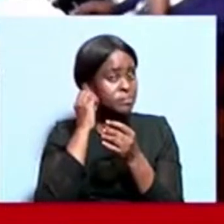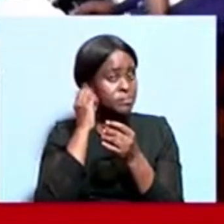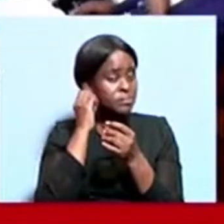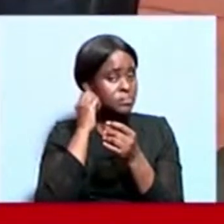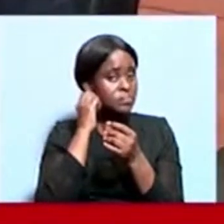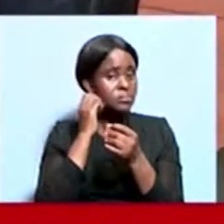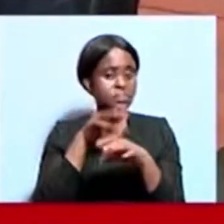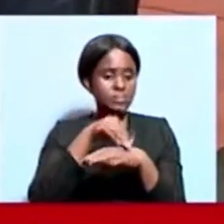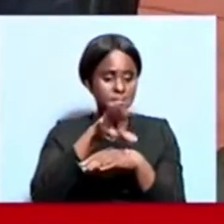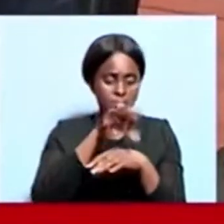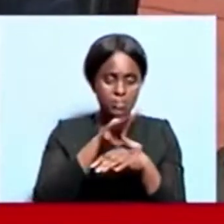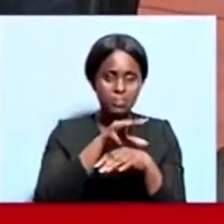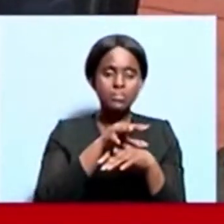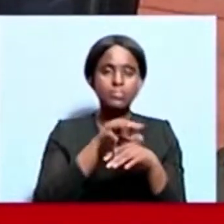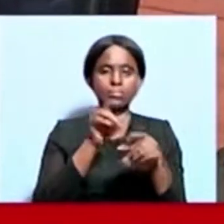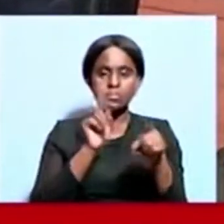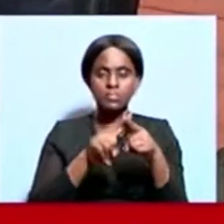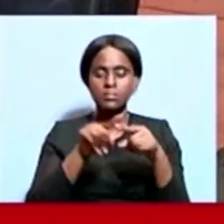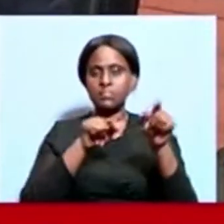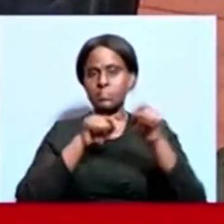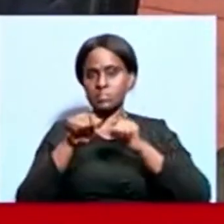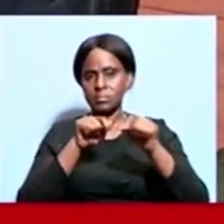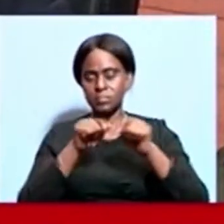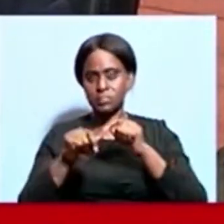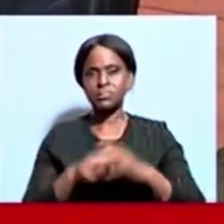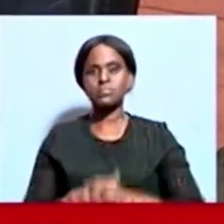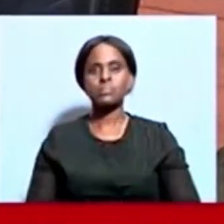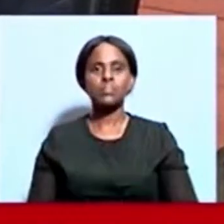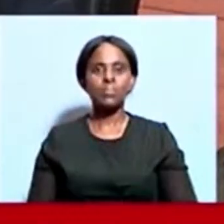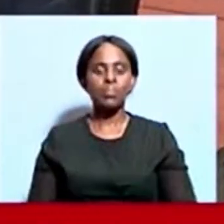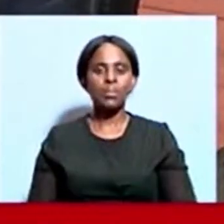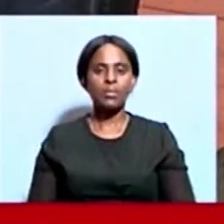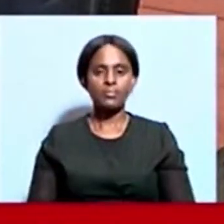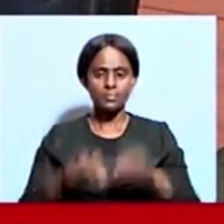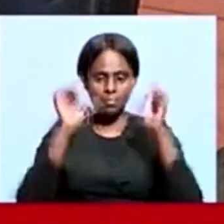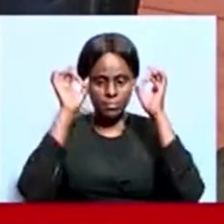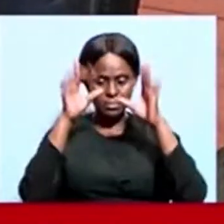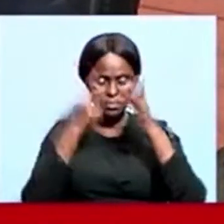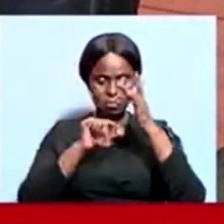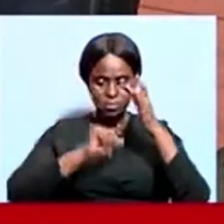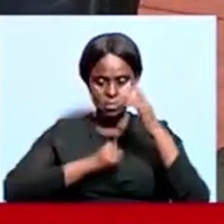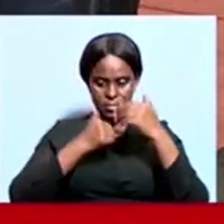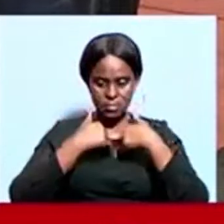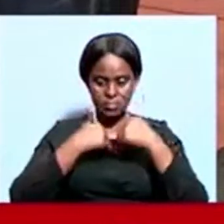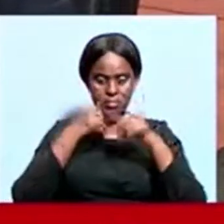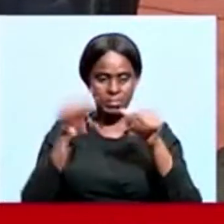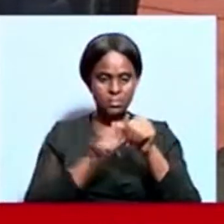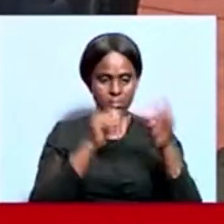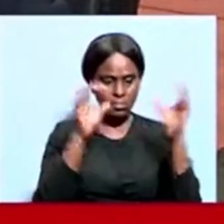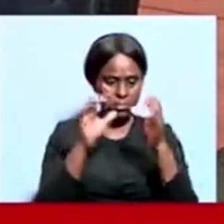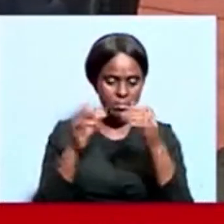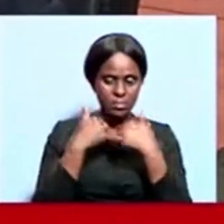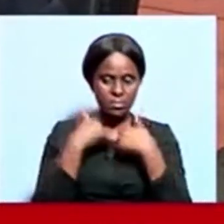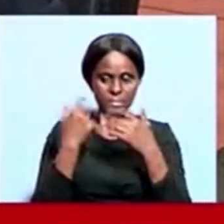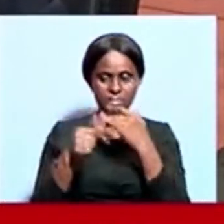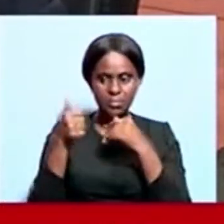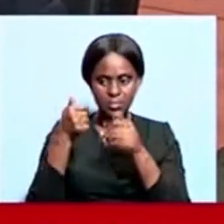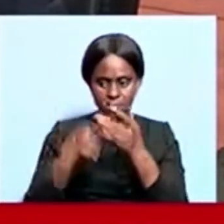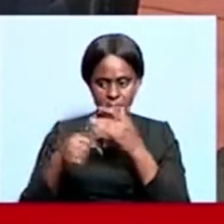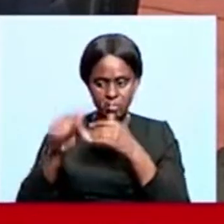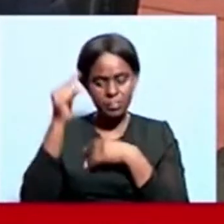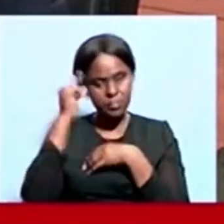the guidelines and the regulations. So the danger that we are having is each council coming up with whatever they